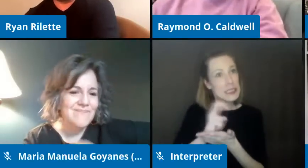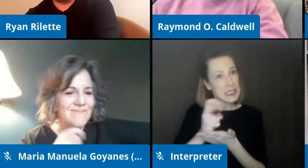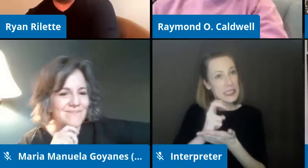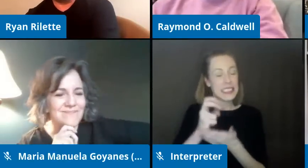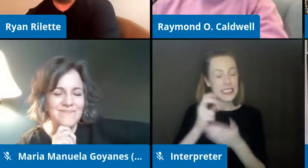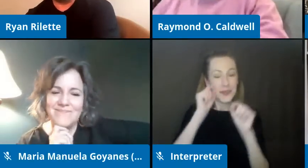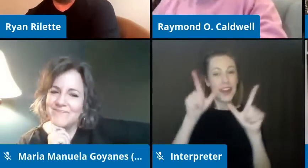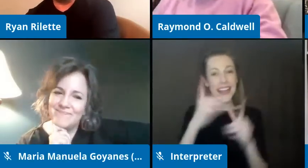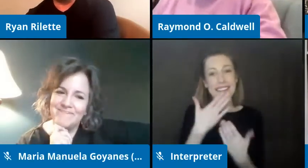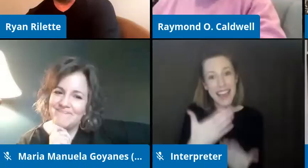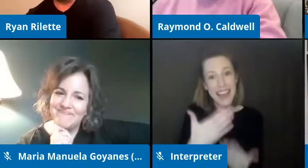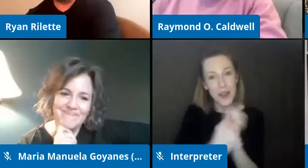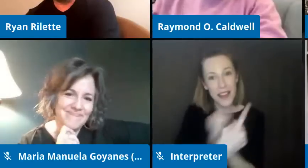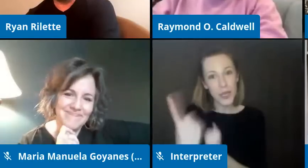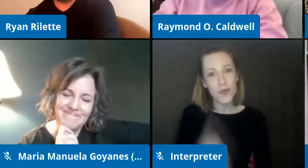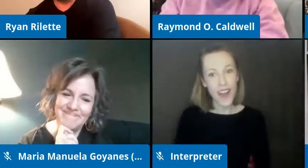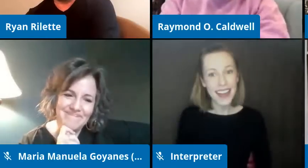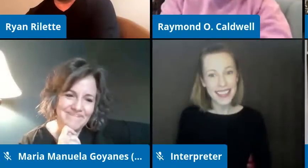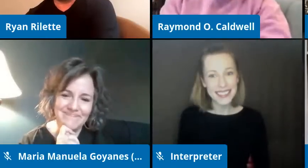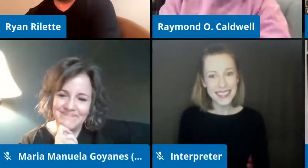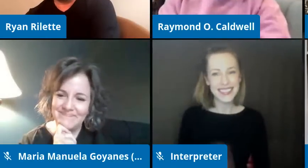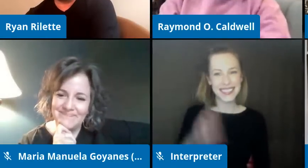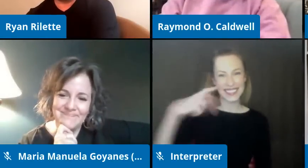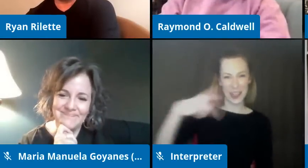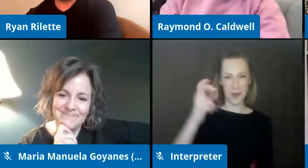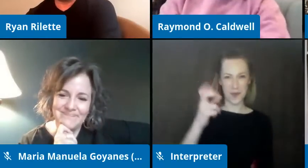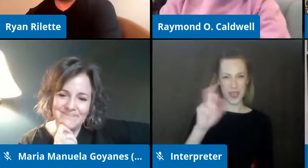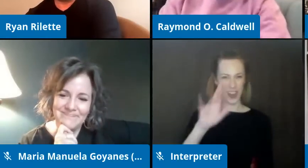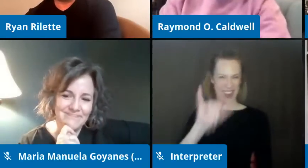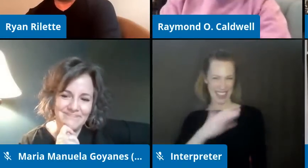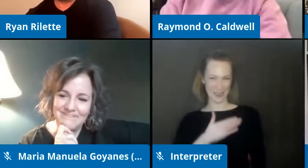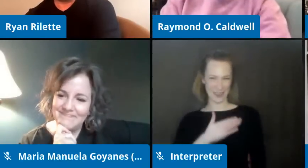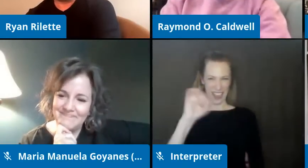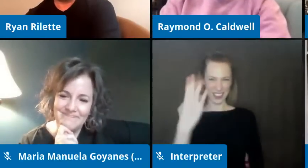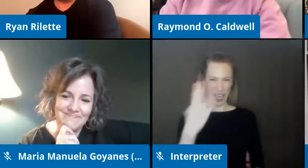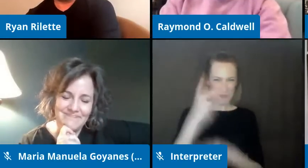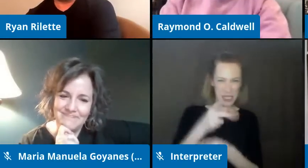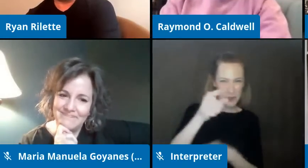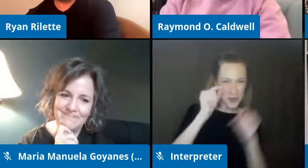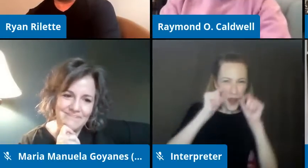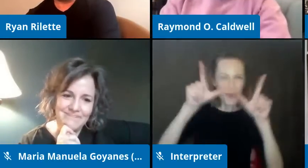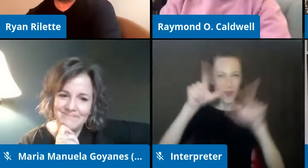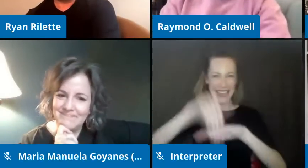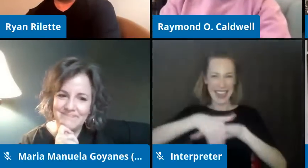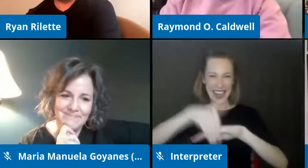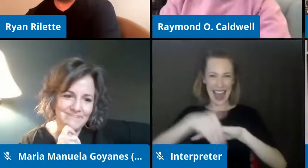Appreciate it. Of course, thanks. That's my job, to keep you up at night, Marie. My work is done here.